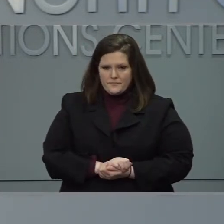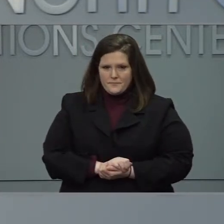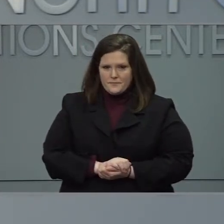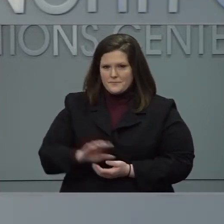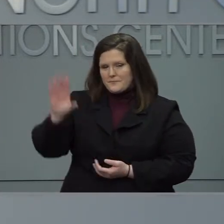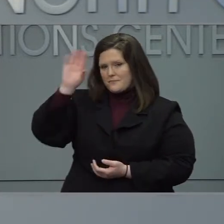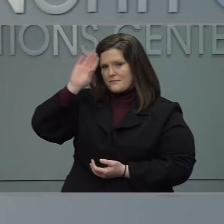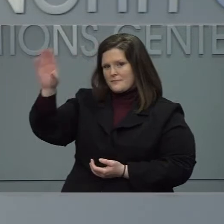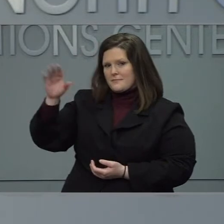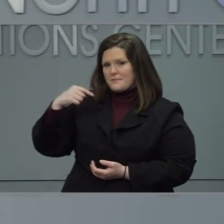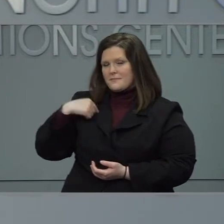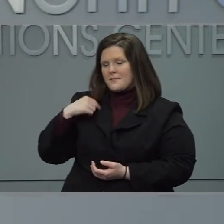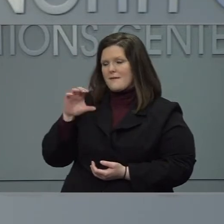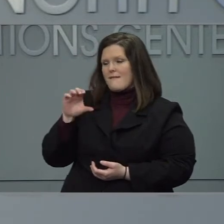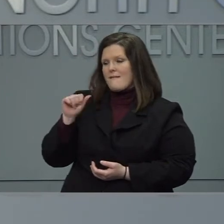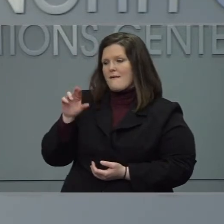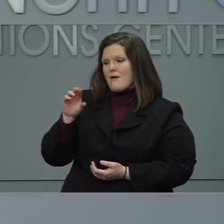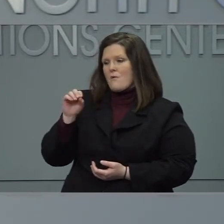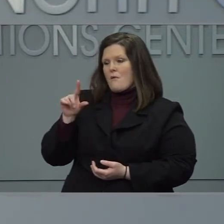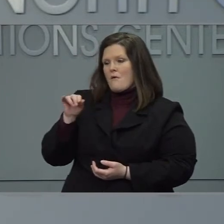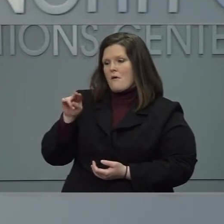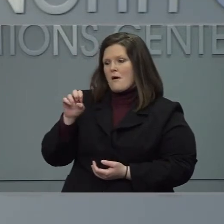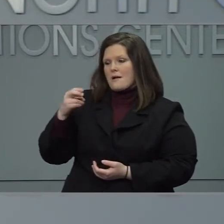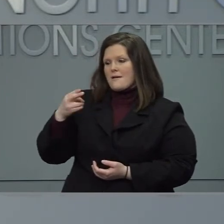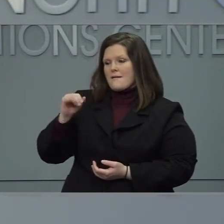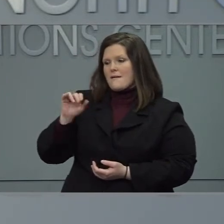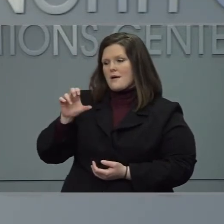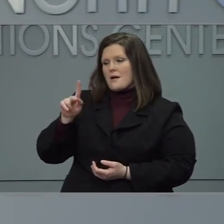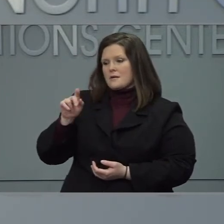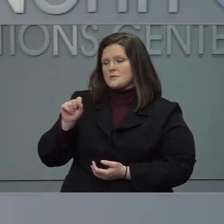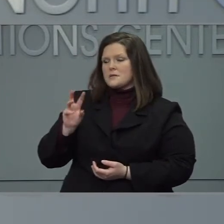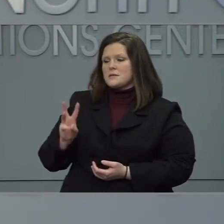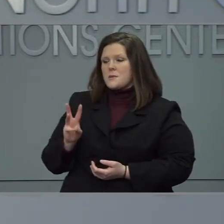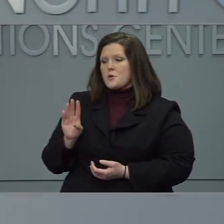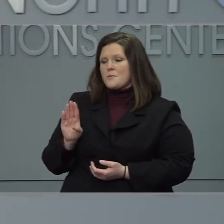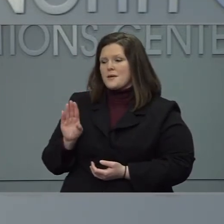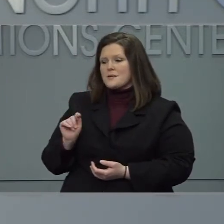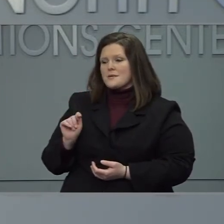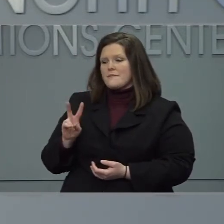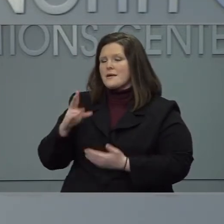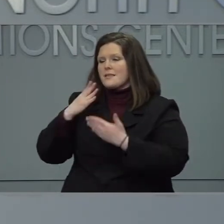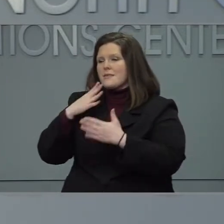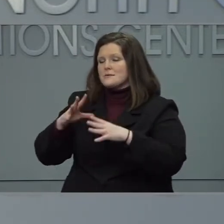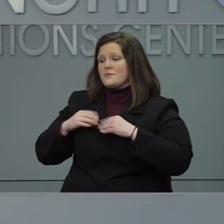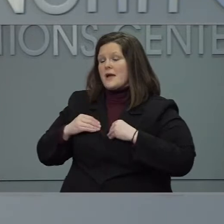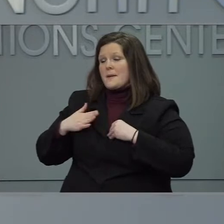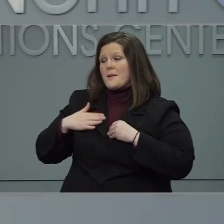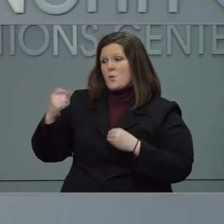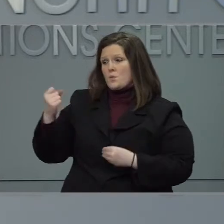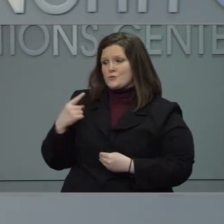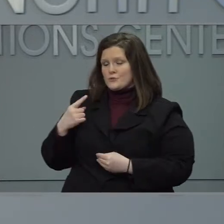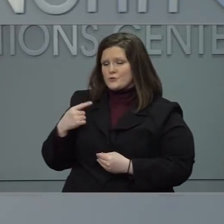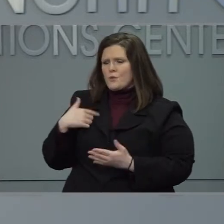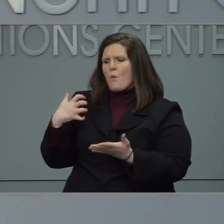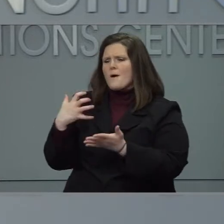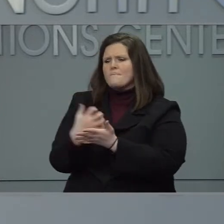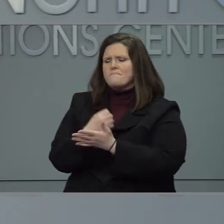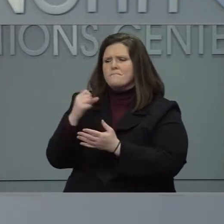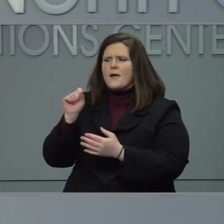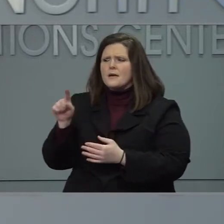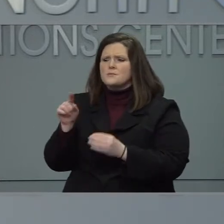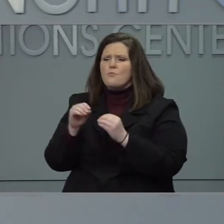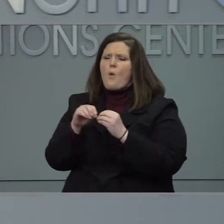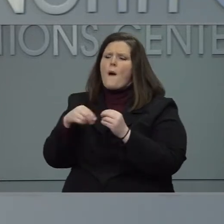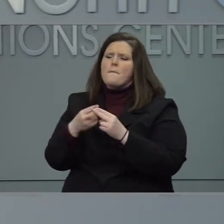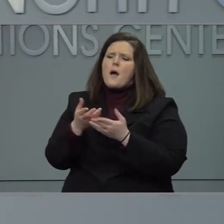Hi, this is Caroline Hicks with WBTV. Thank you for taking my question. I wanted to see if I could learn more about the vaccine